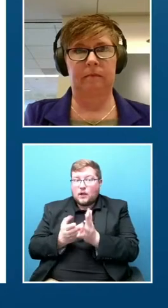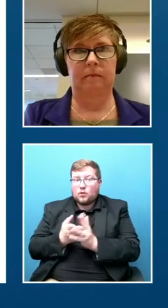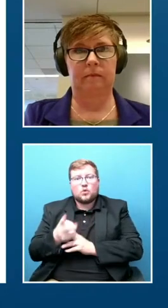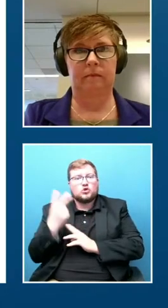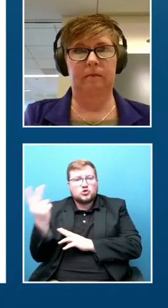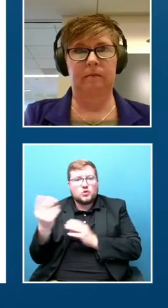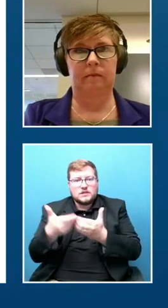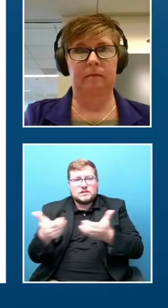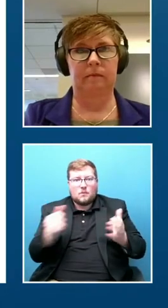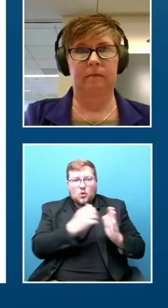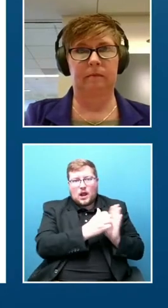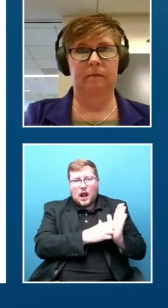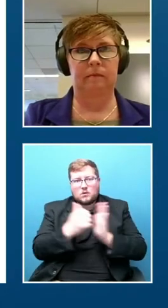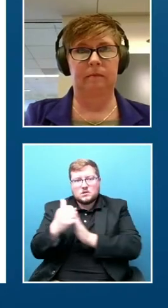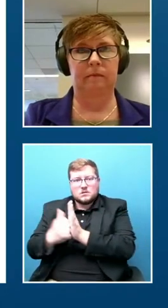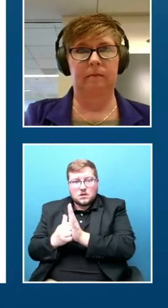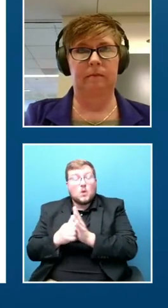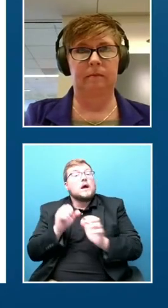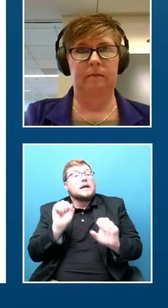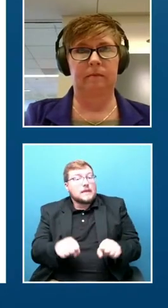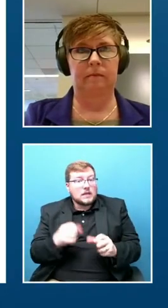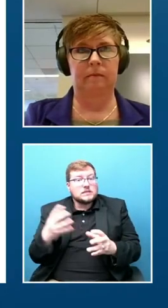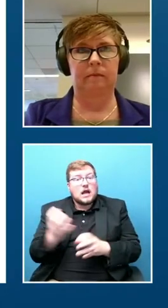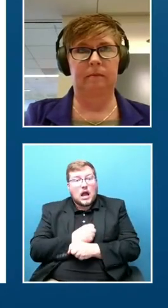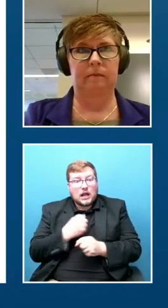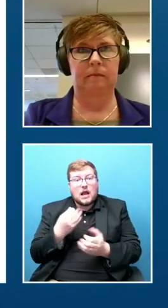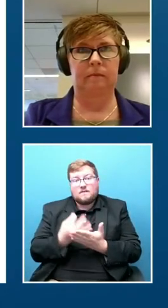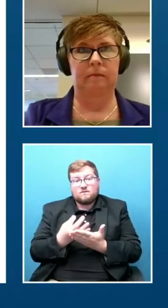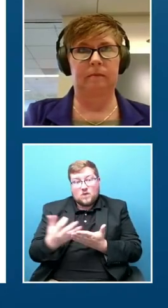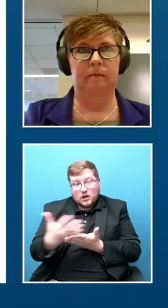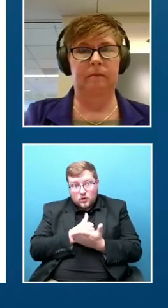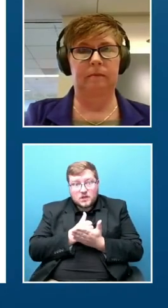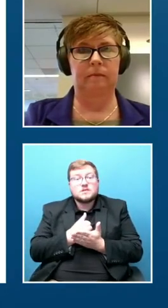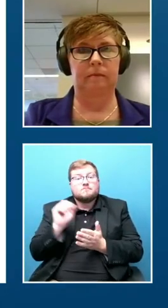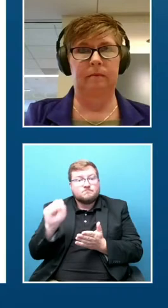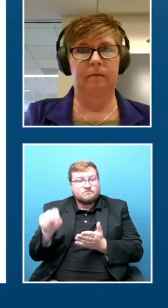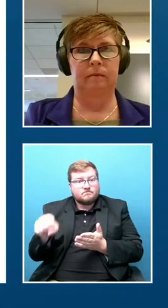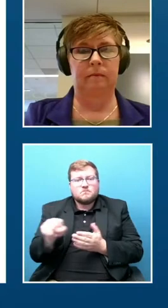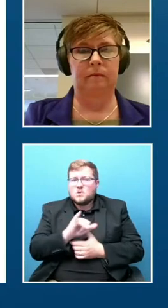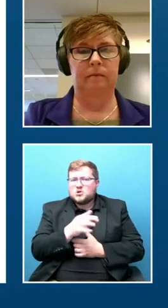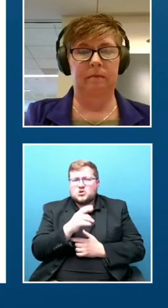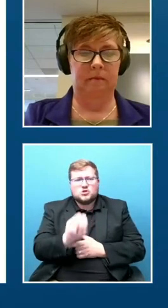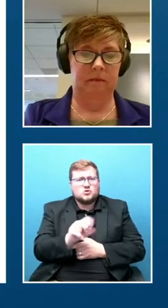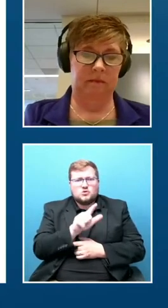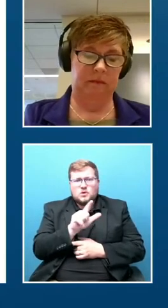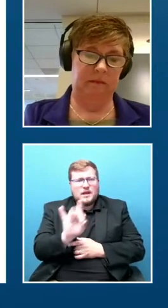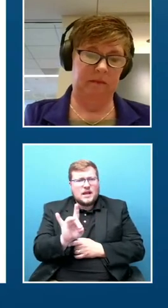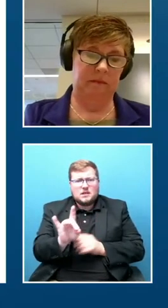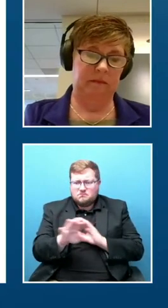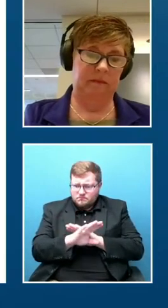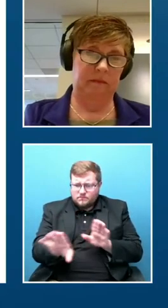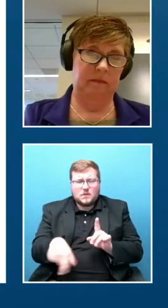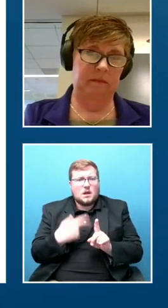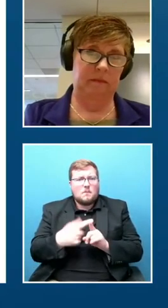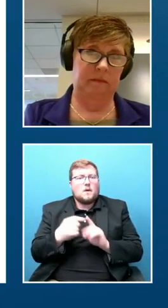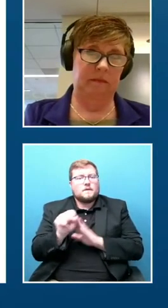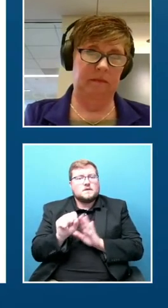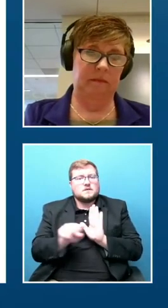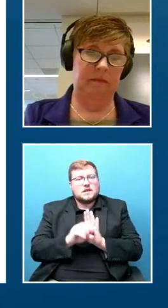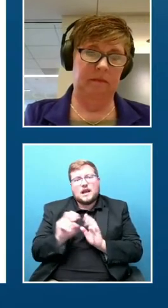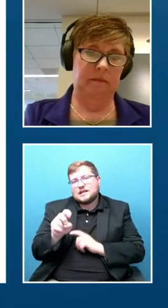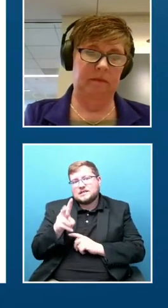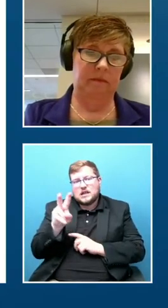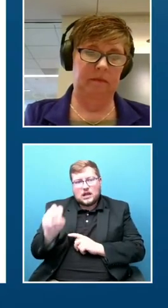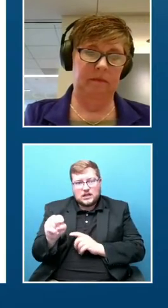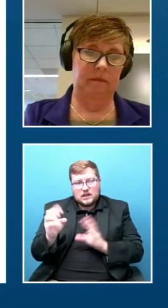regularly receive fundraising emails, but receive nothing alerting me to the June 29th state executive meeting. I did,